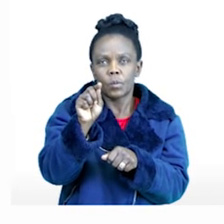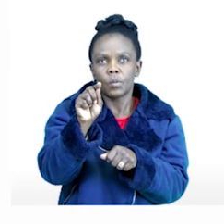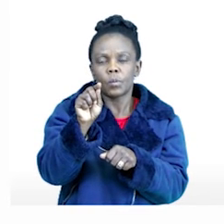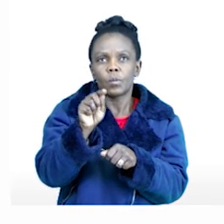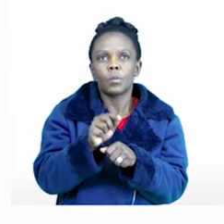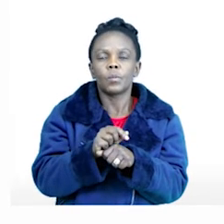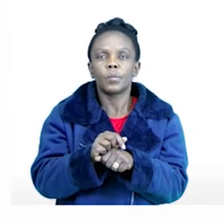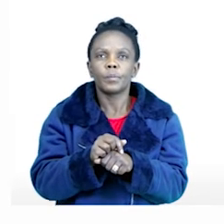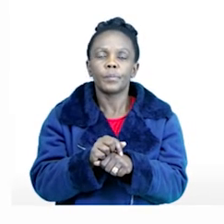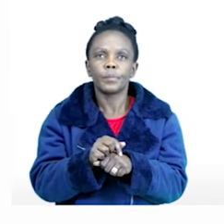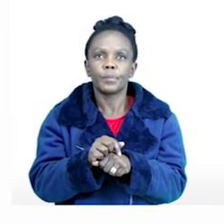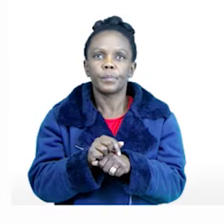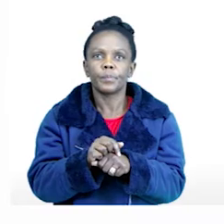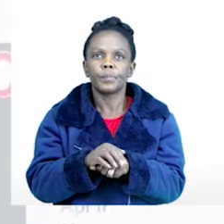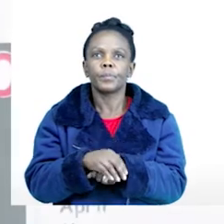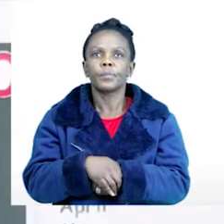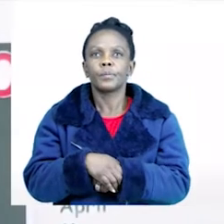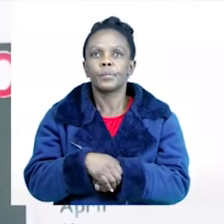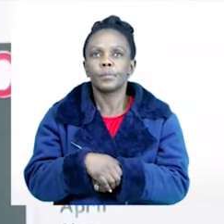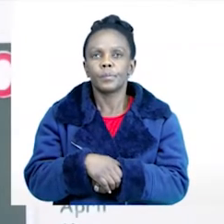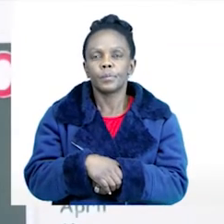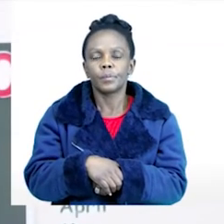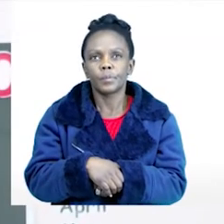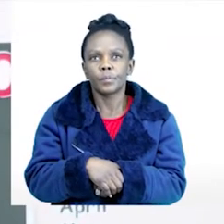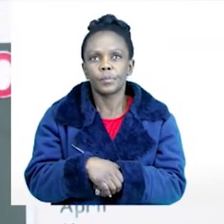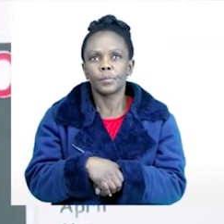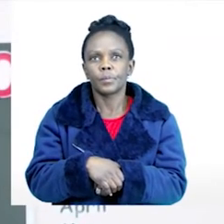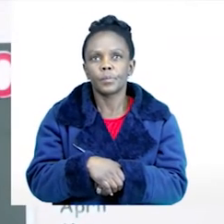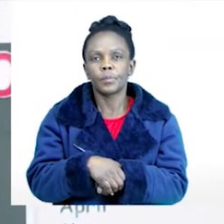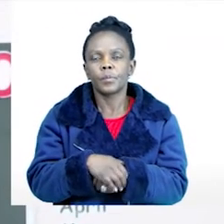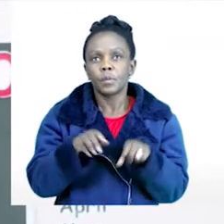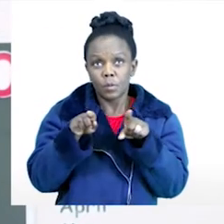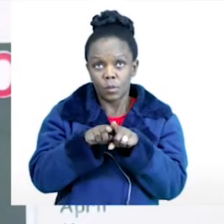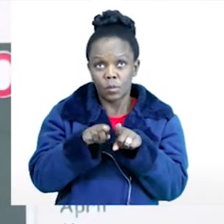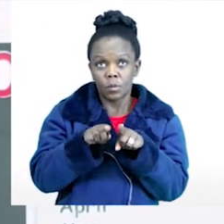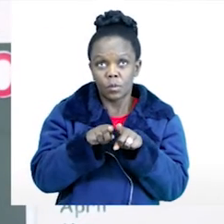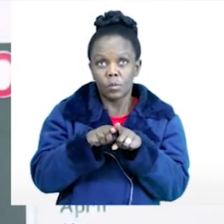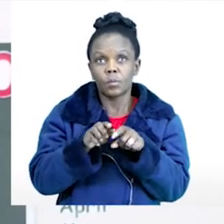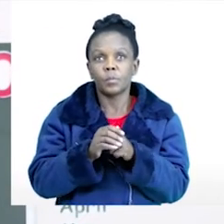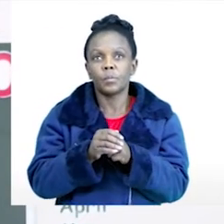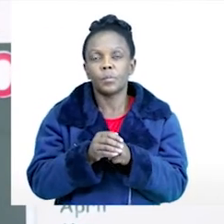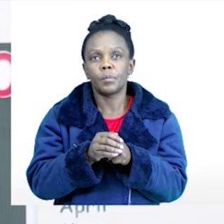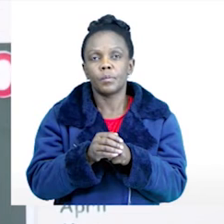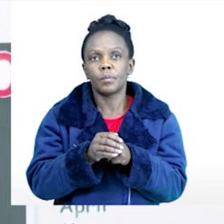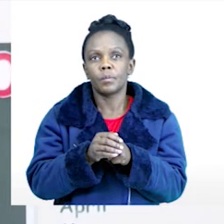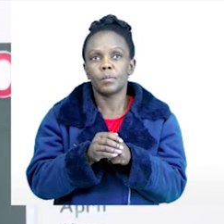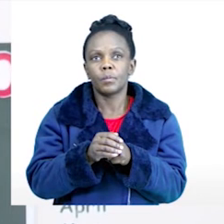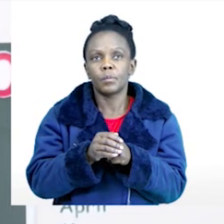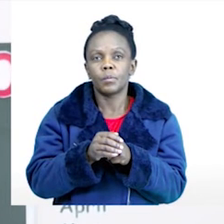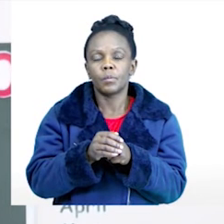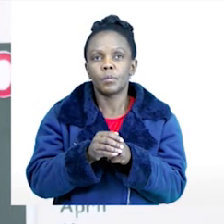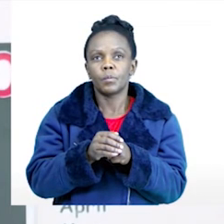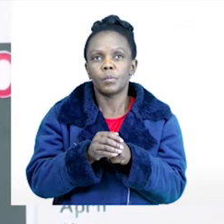look at the board. On the board, I have a similar pattern for you. And I'm going to do this